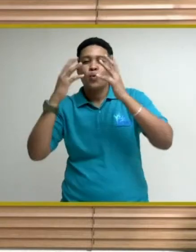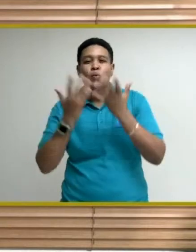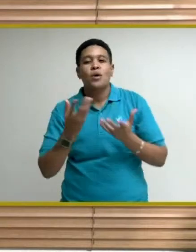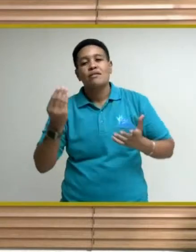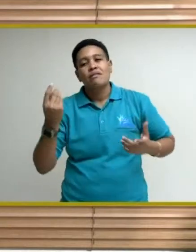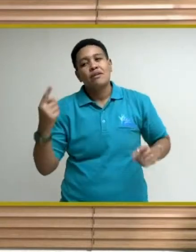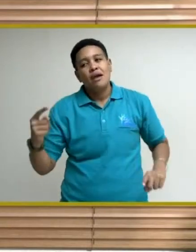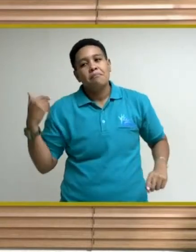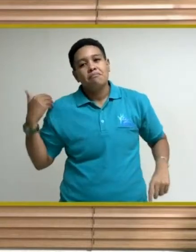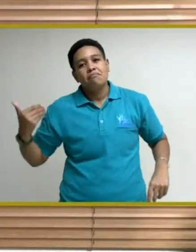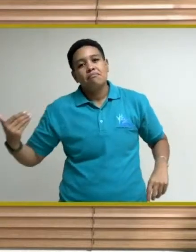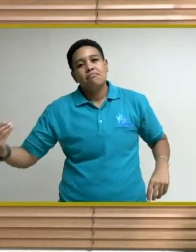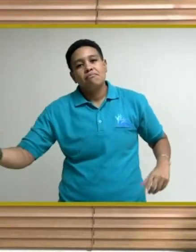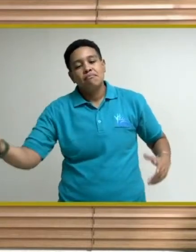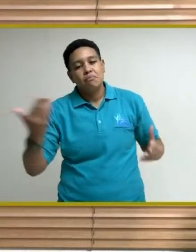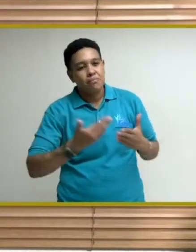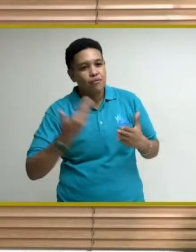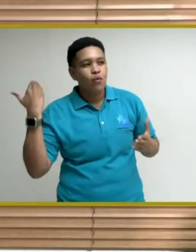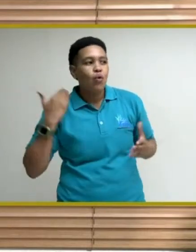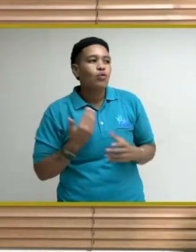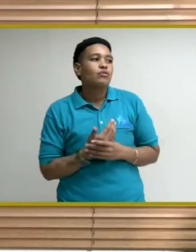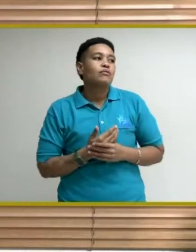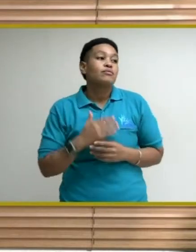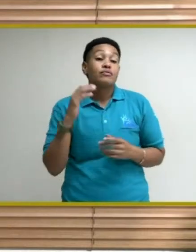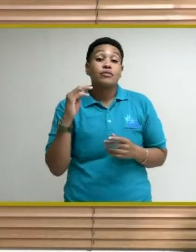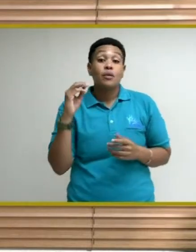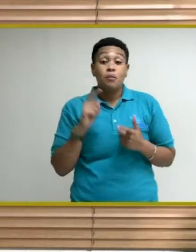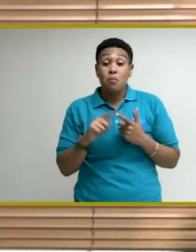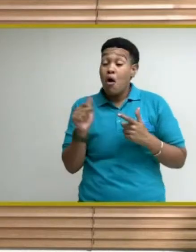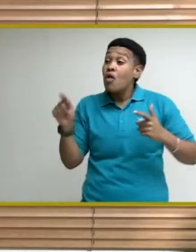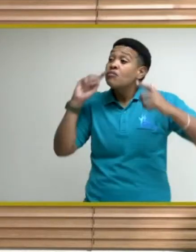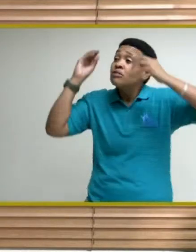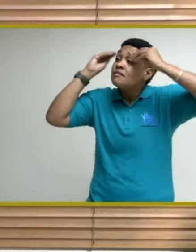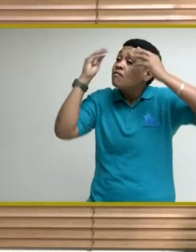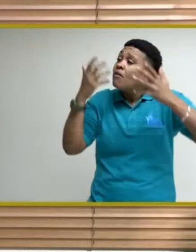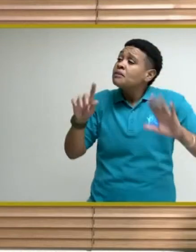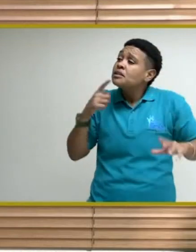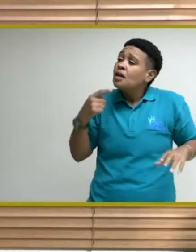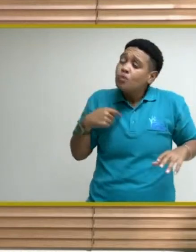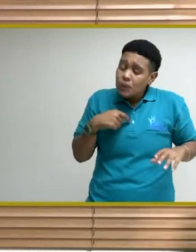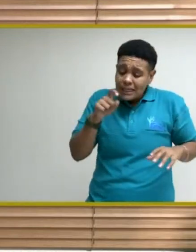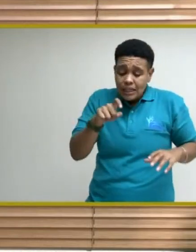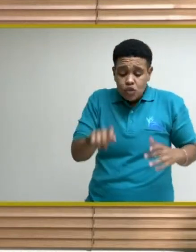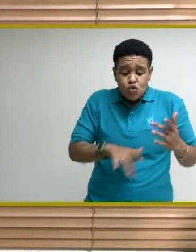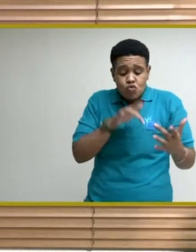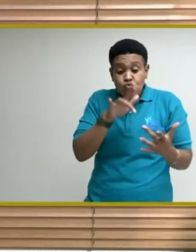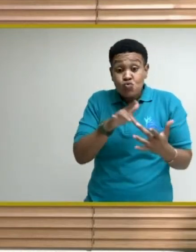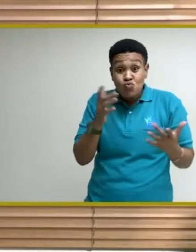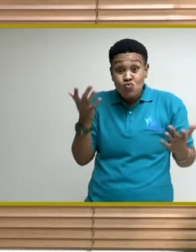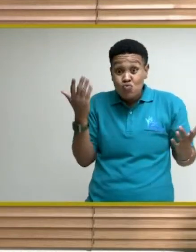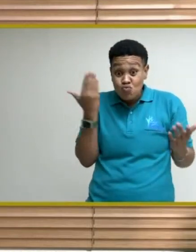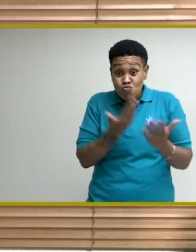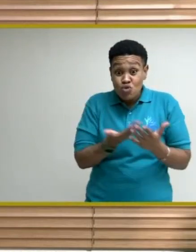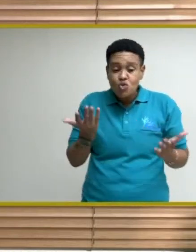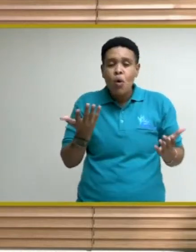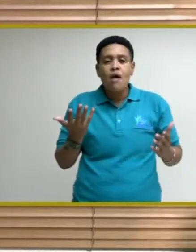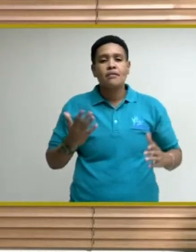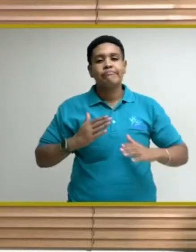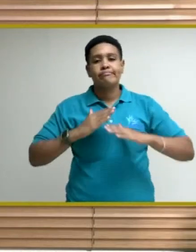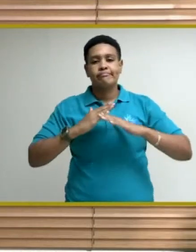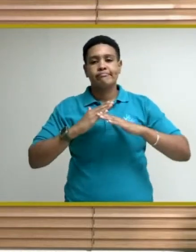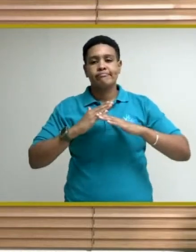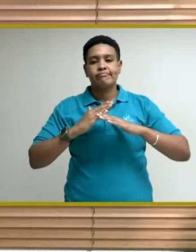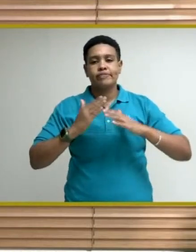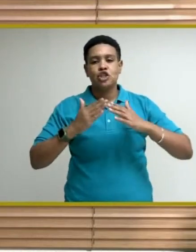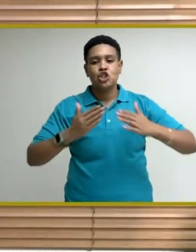before. So the CMO and others have said that we need to reach immunity, general immunity,